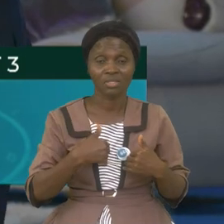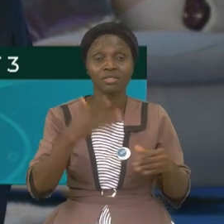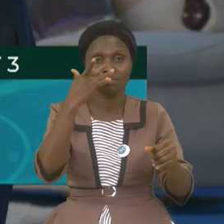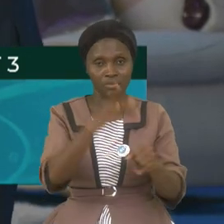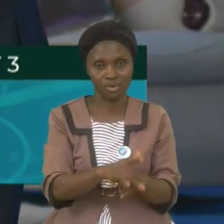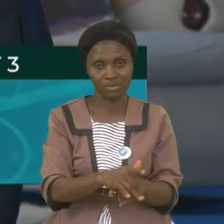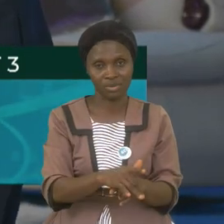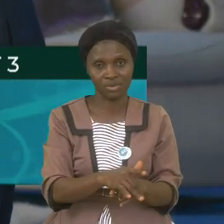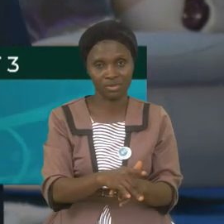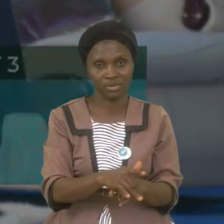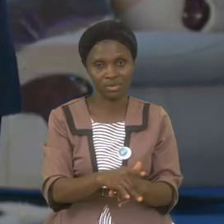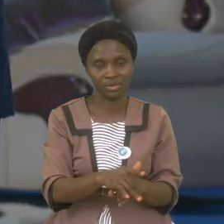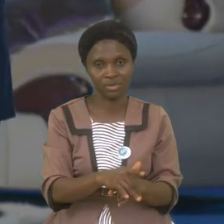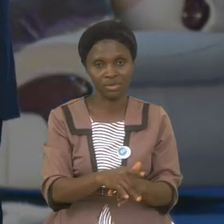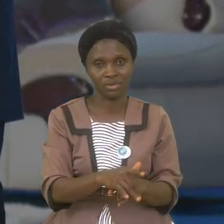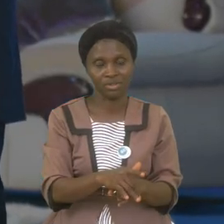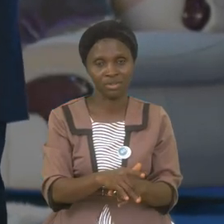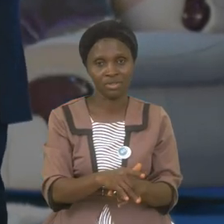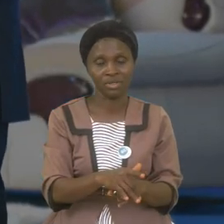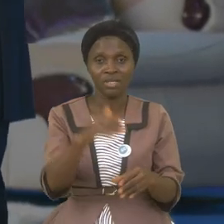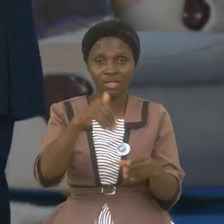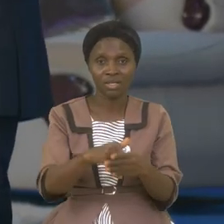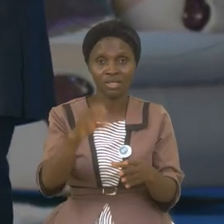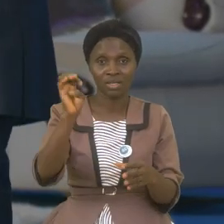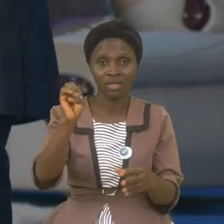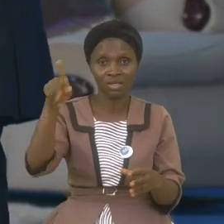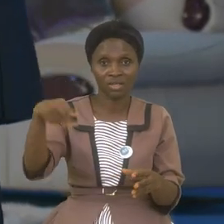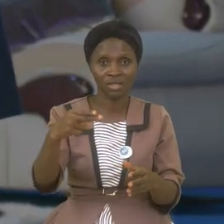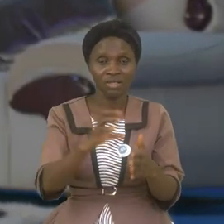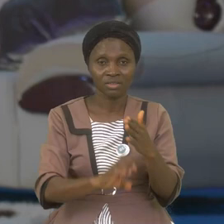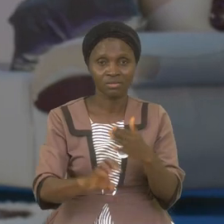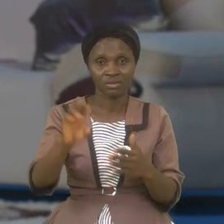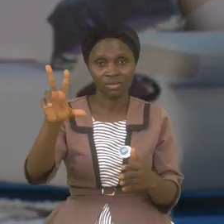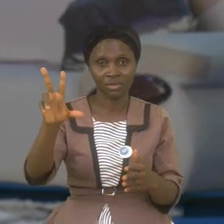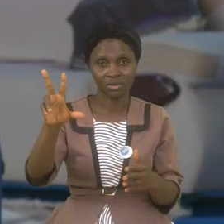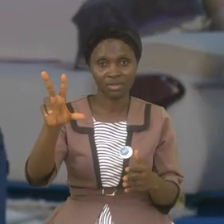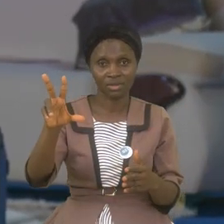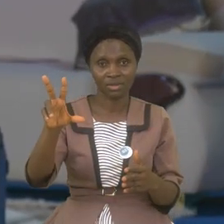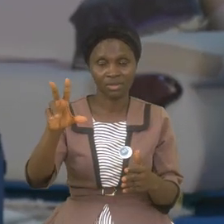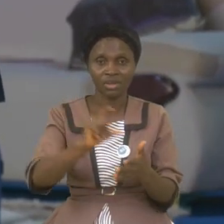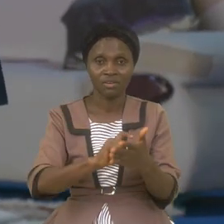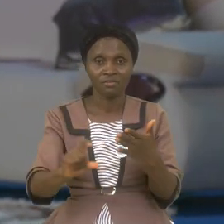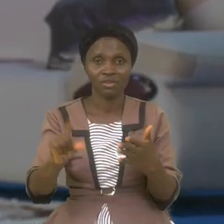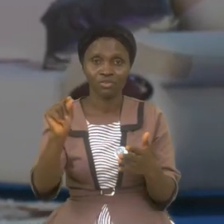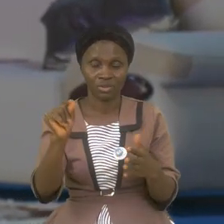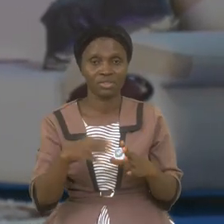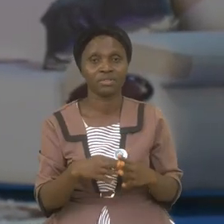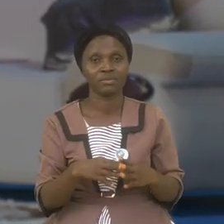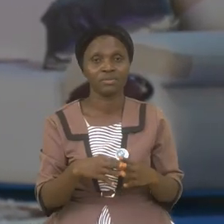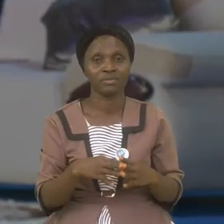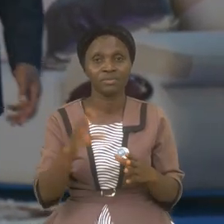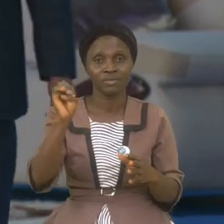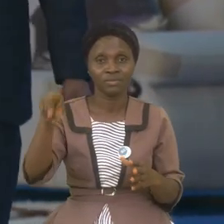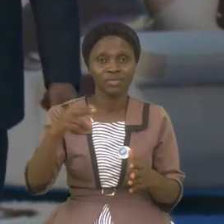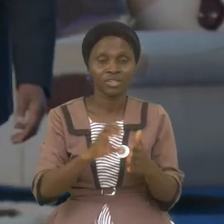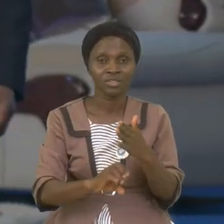We're looking at Ephesians chapter 3, and I'm reading from verse 20. In Ephesians chapter 3,